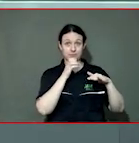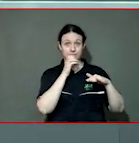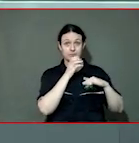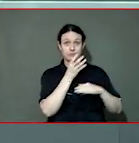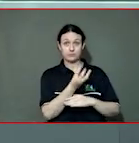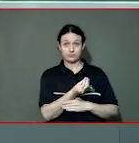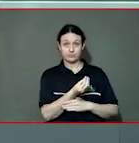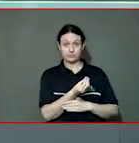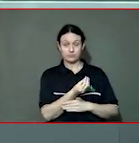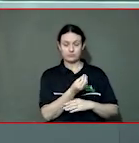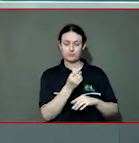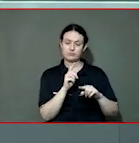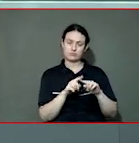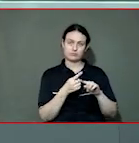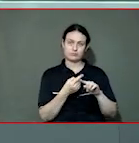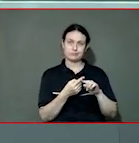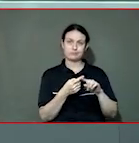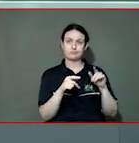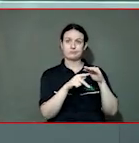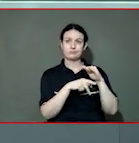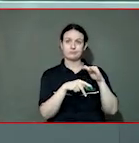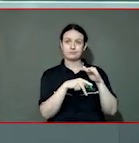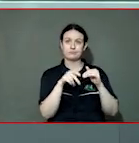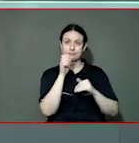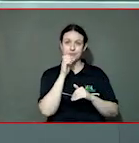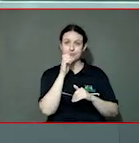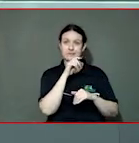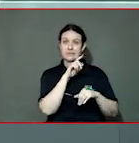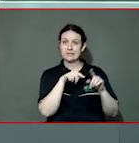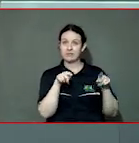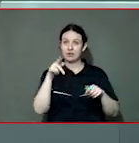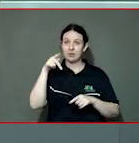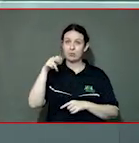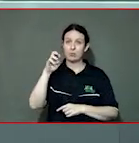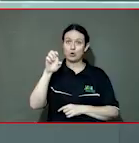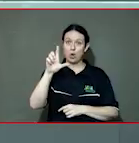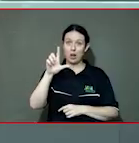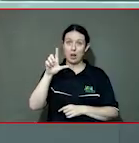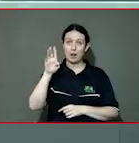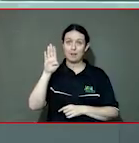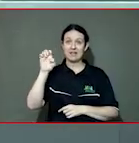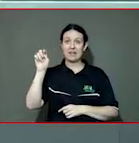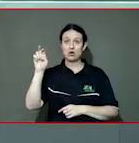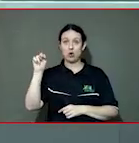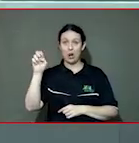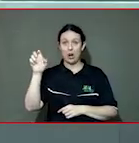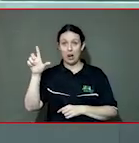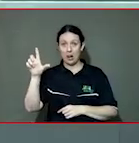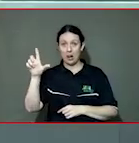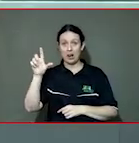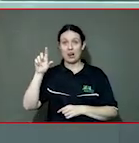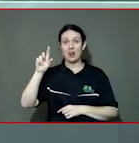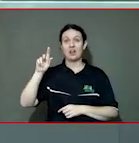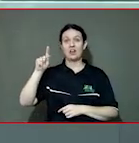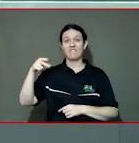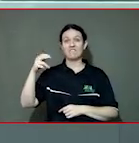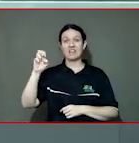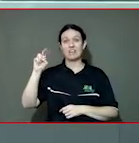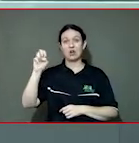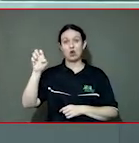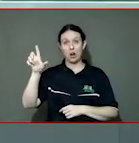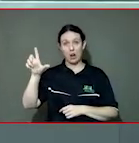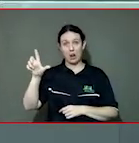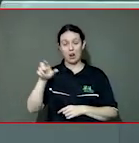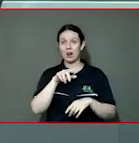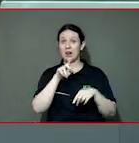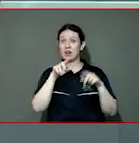let's say I have different primary alcohols, propanol, butanol, pentanol, and so